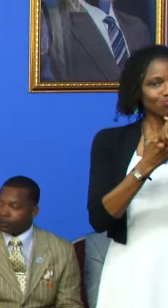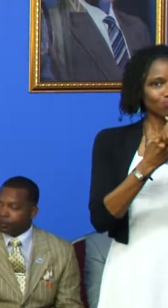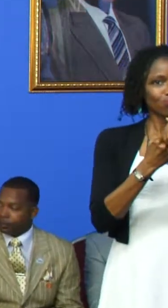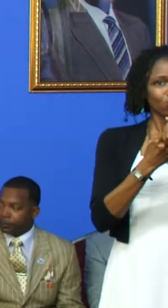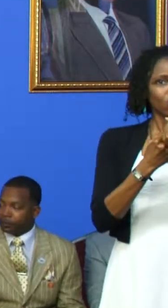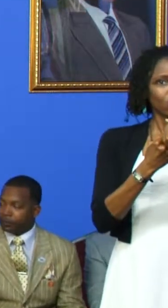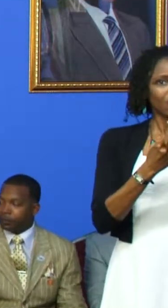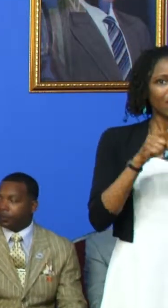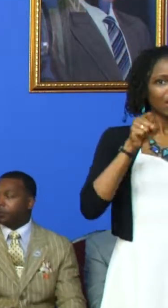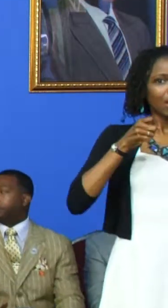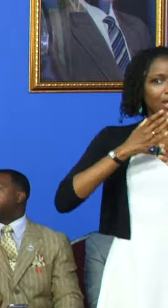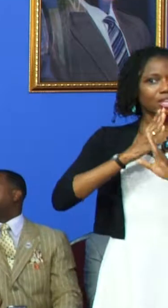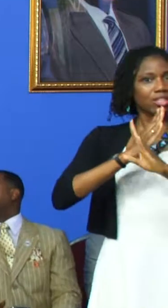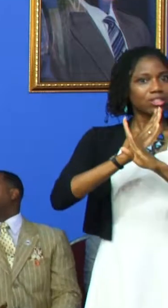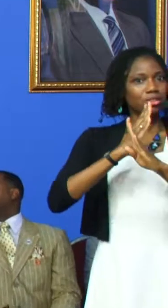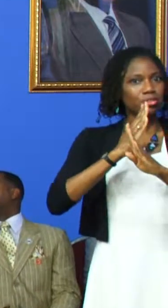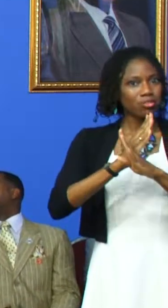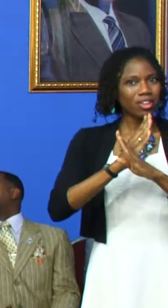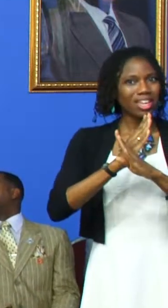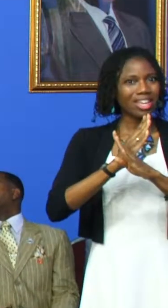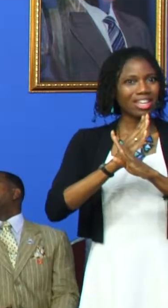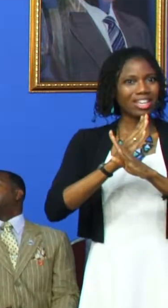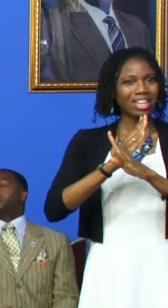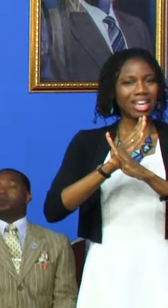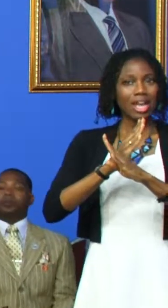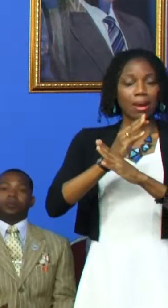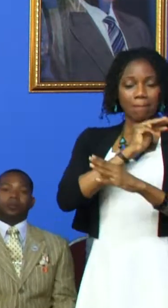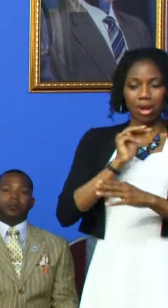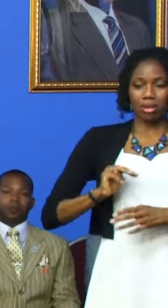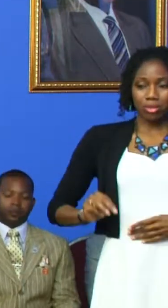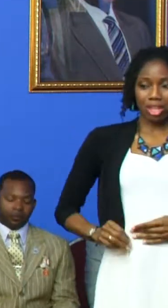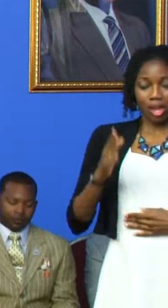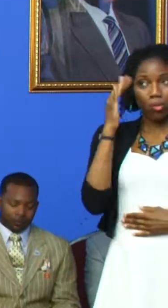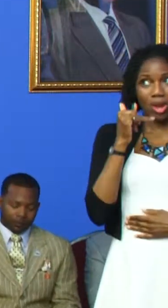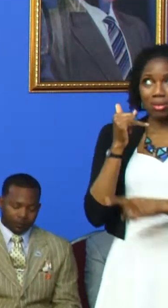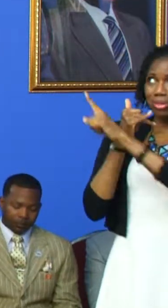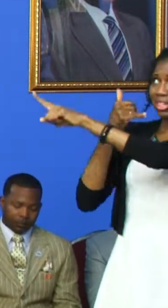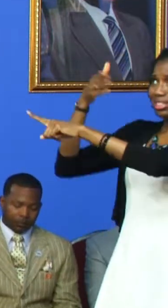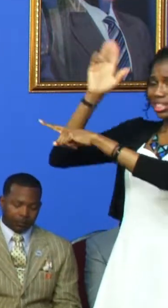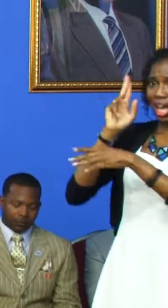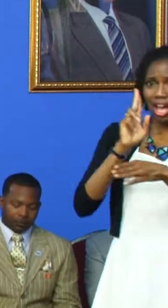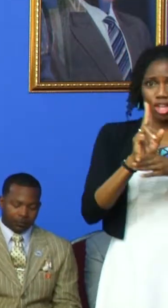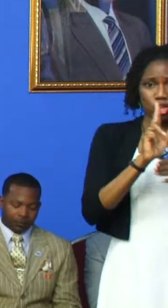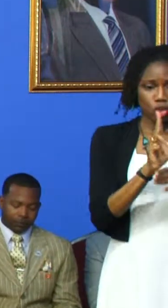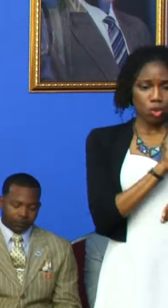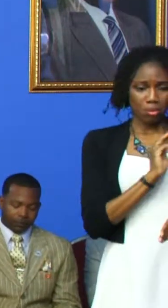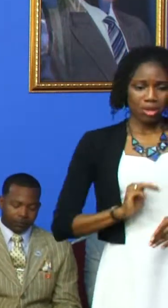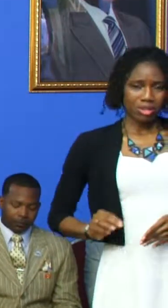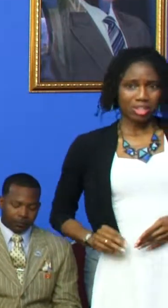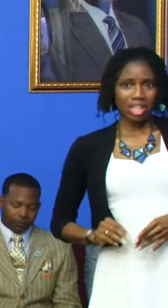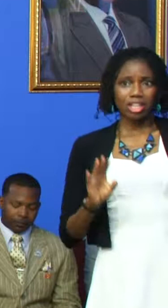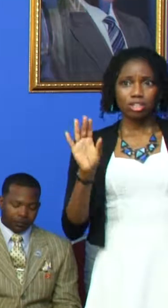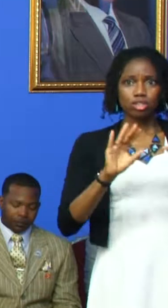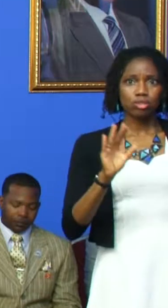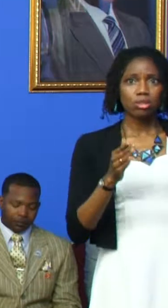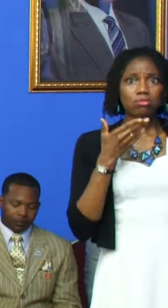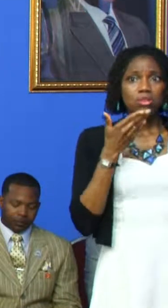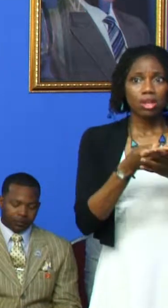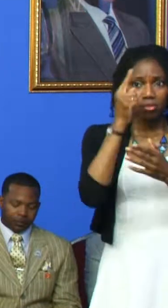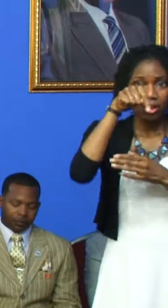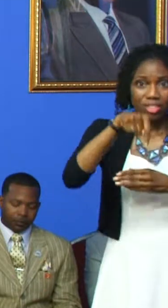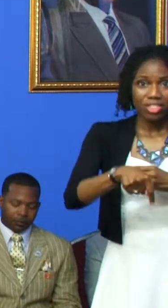and defend what God used a minister to do for this country.